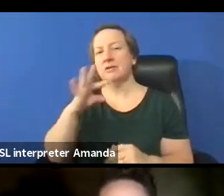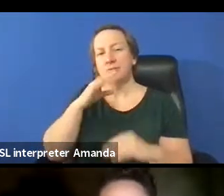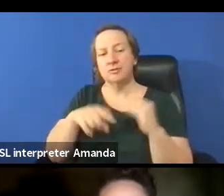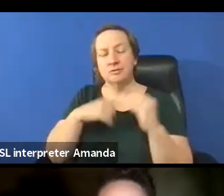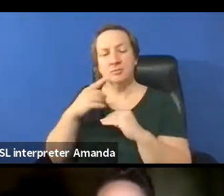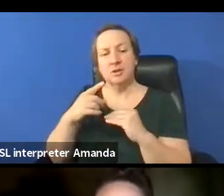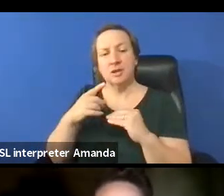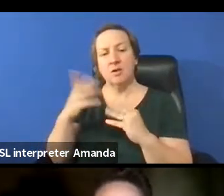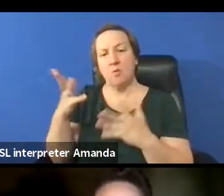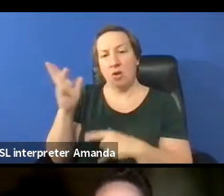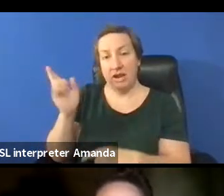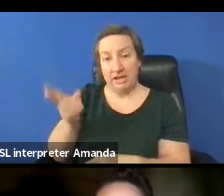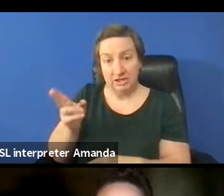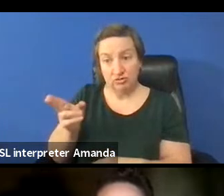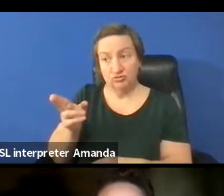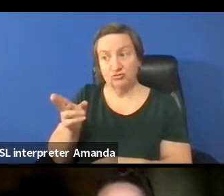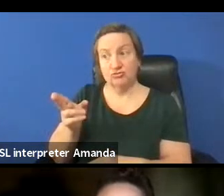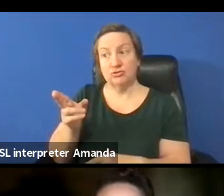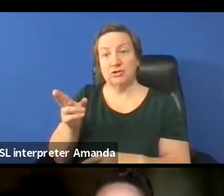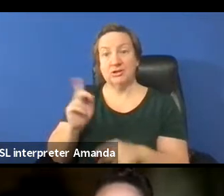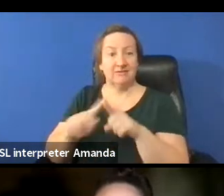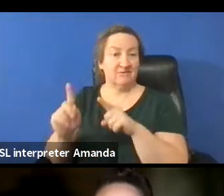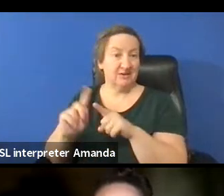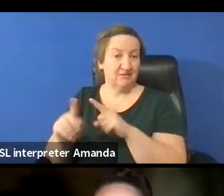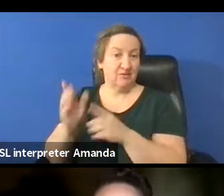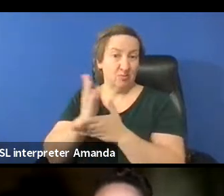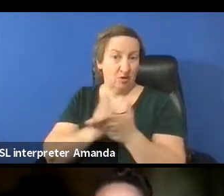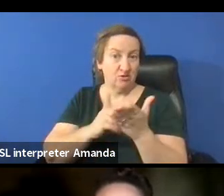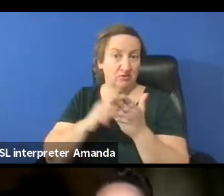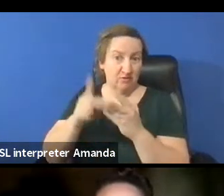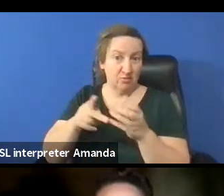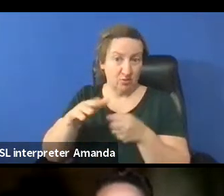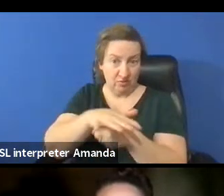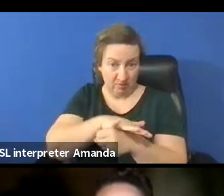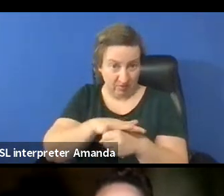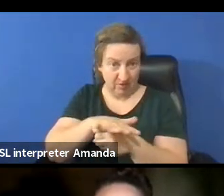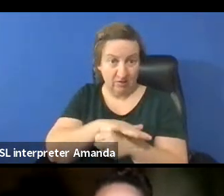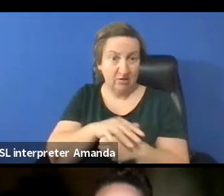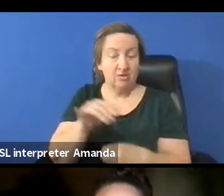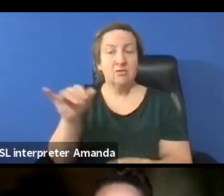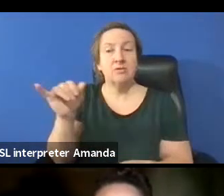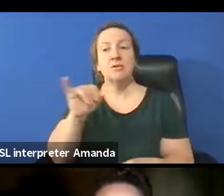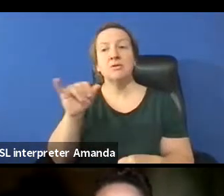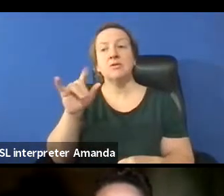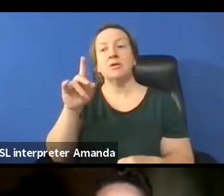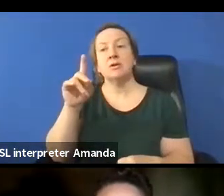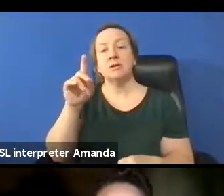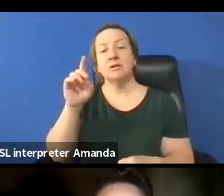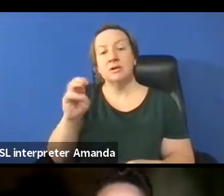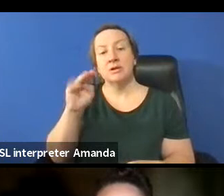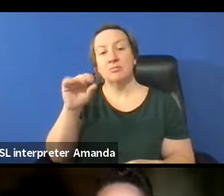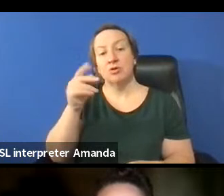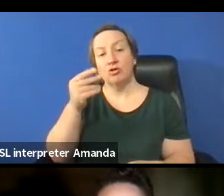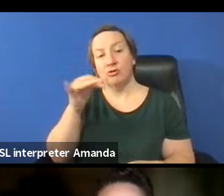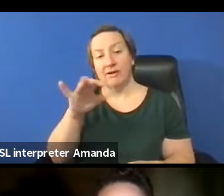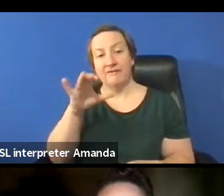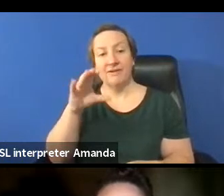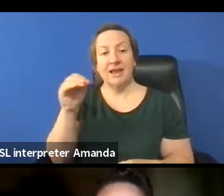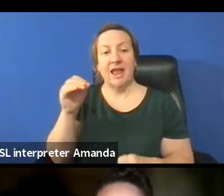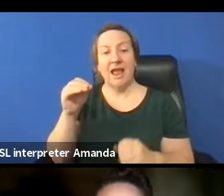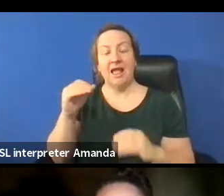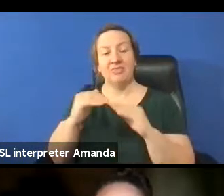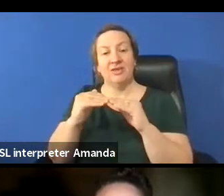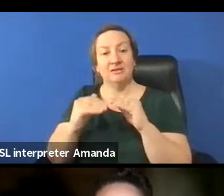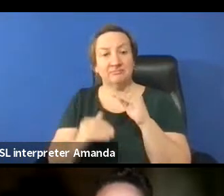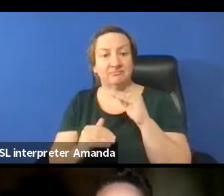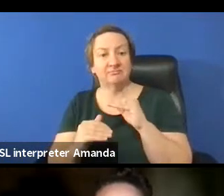the history of different elements in the program area, and then demographics and the disparities